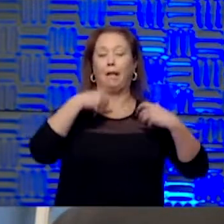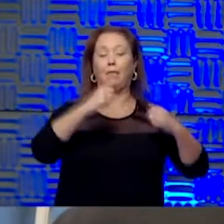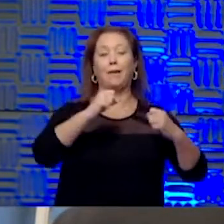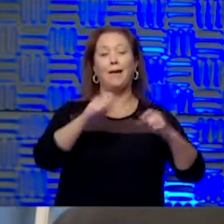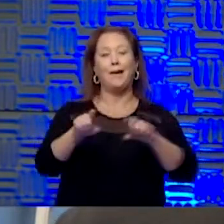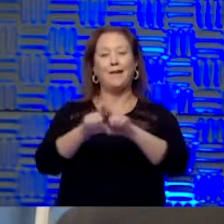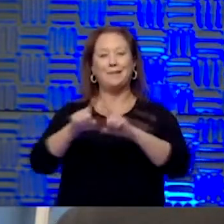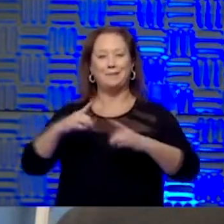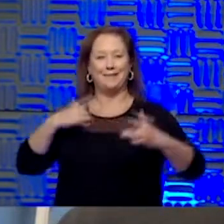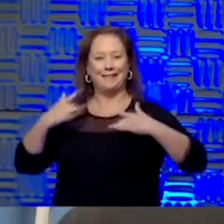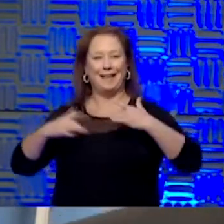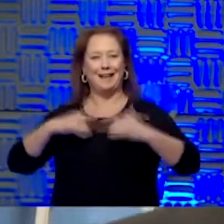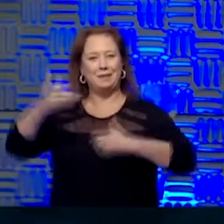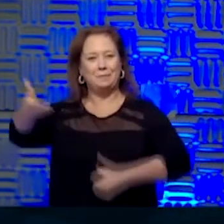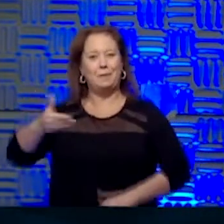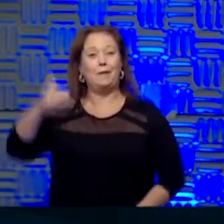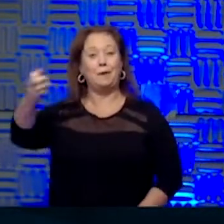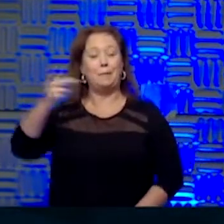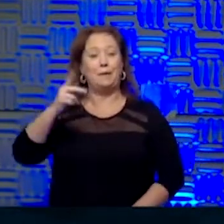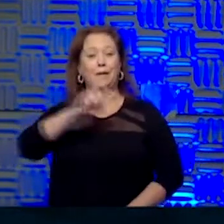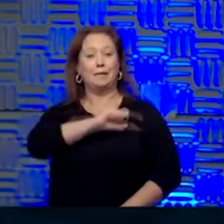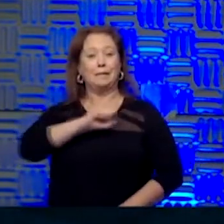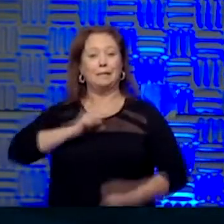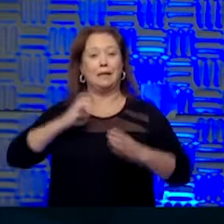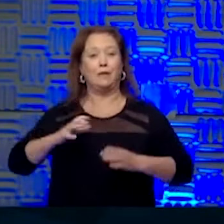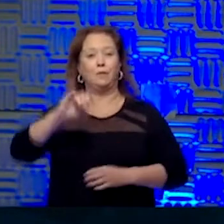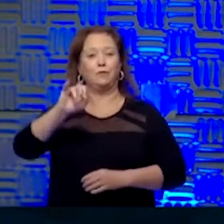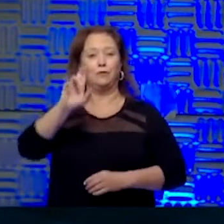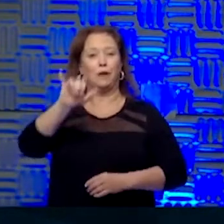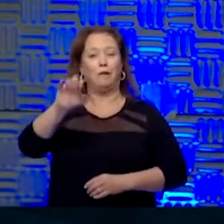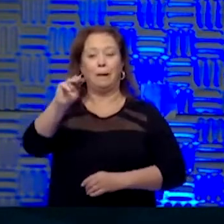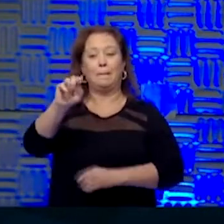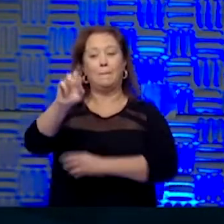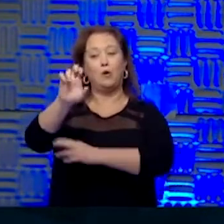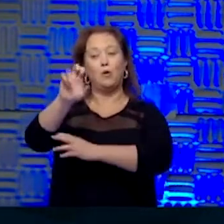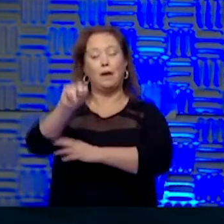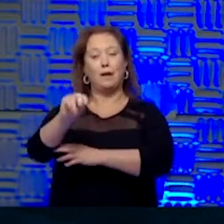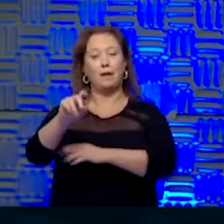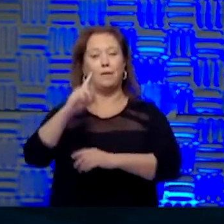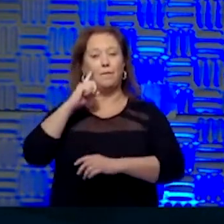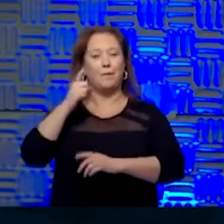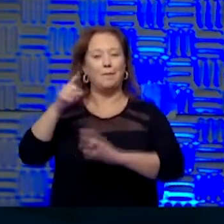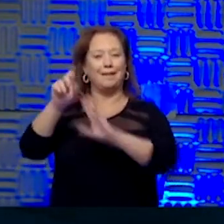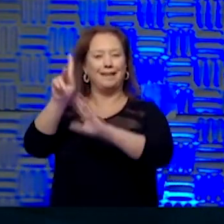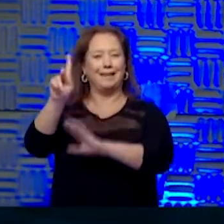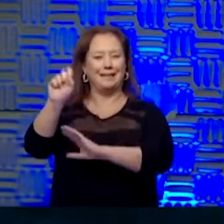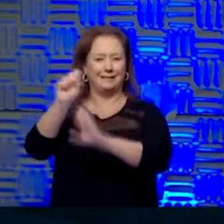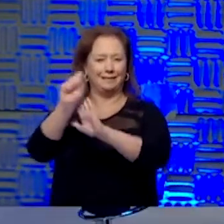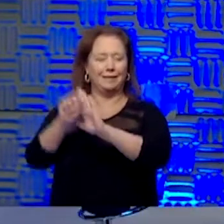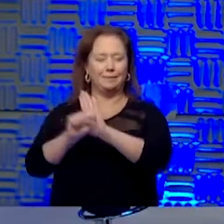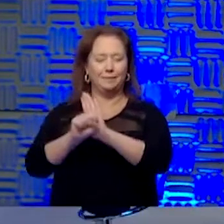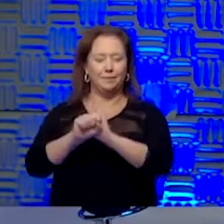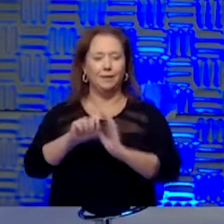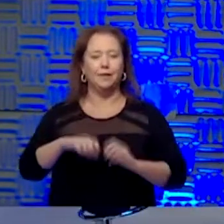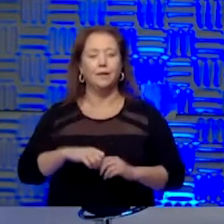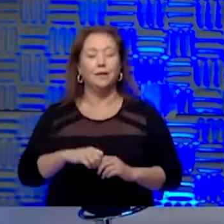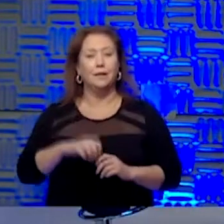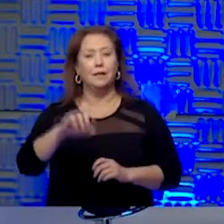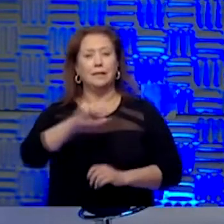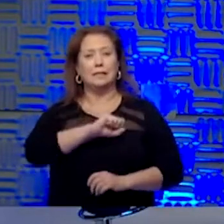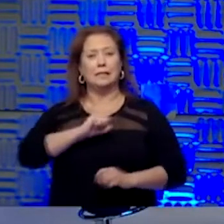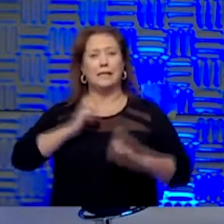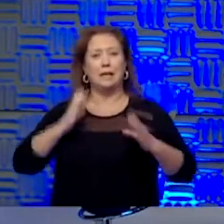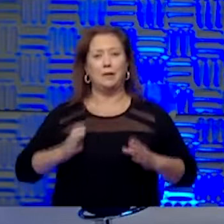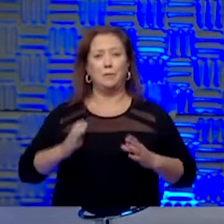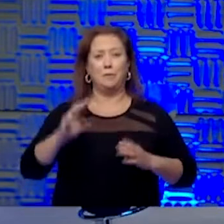and delighted to have back on our program Senator Jerry Moran from the state of Kansas. Today, Senator Moran apparently is out of